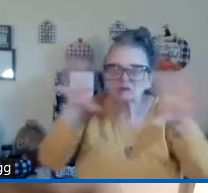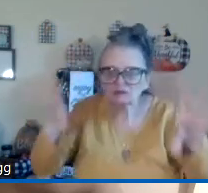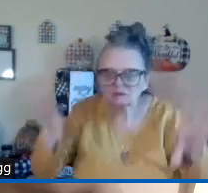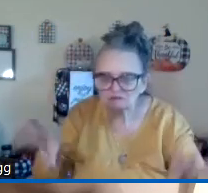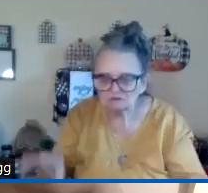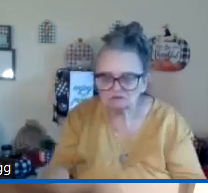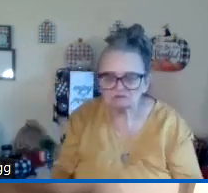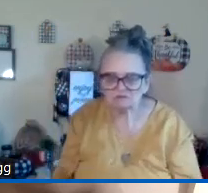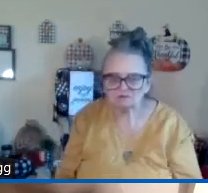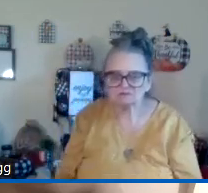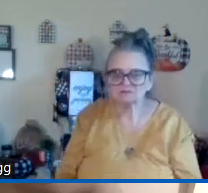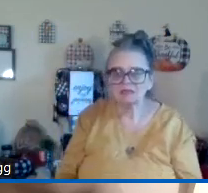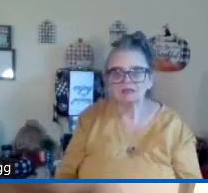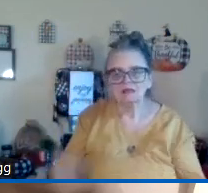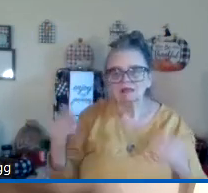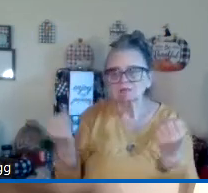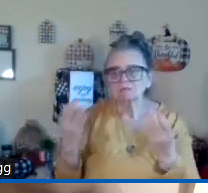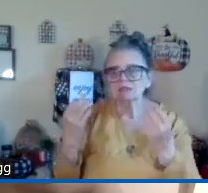In the end,